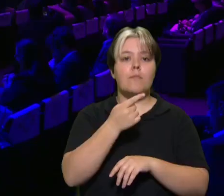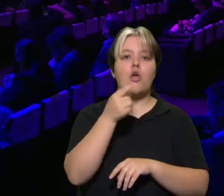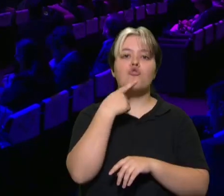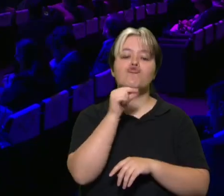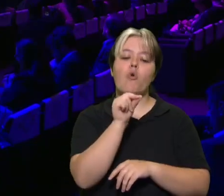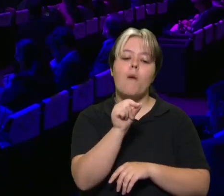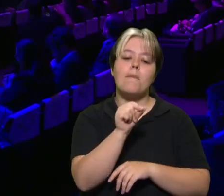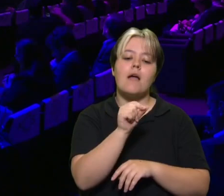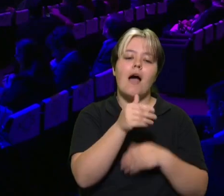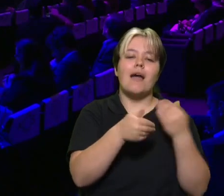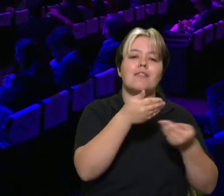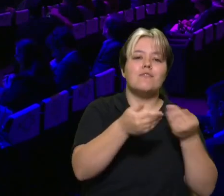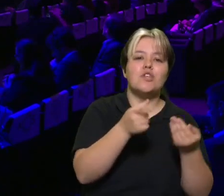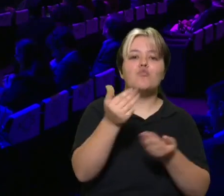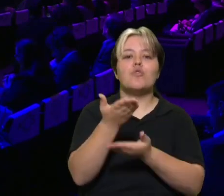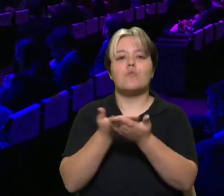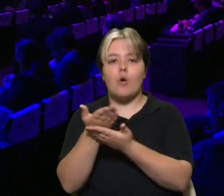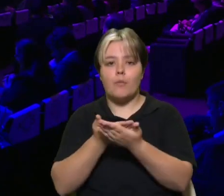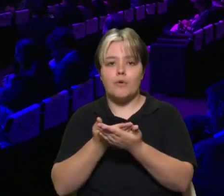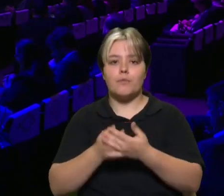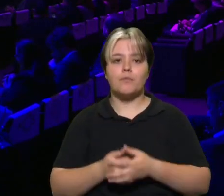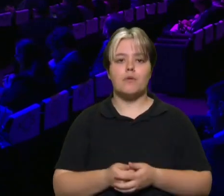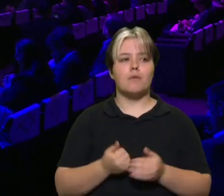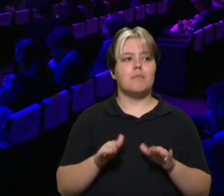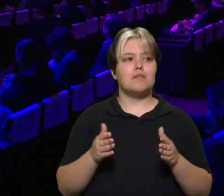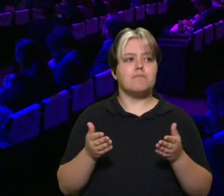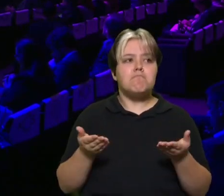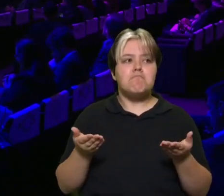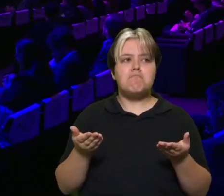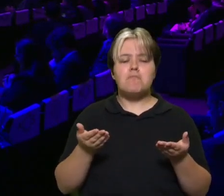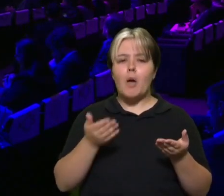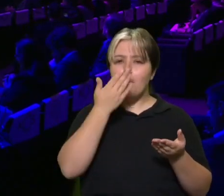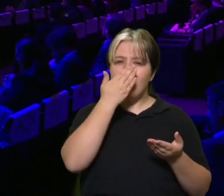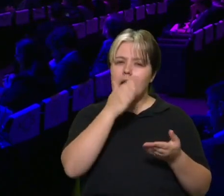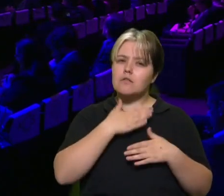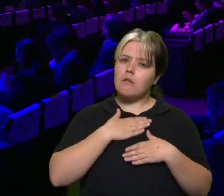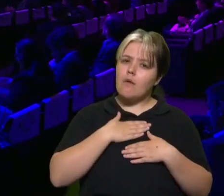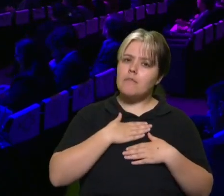what we called economic activism. But